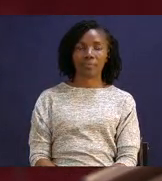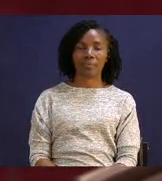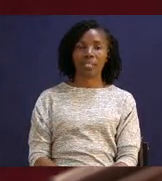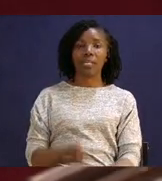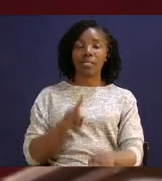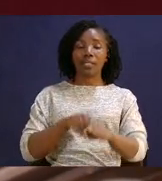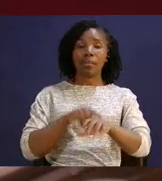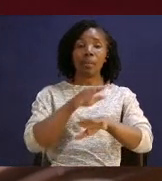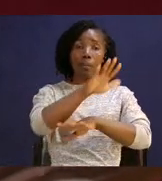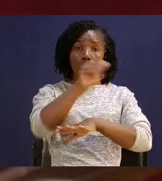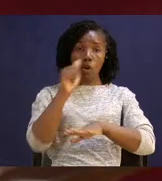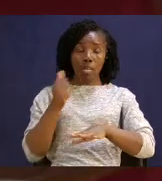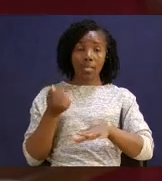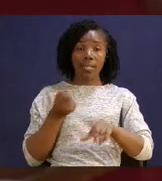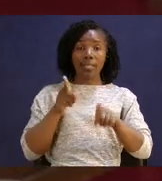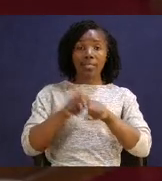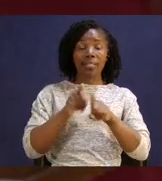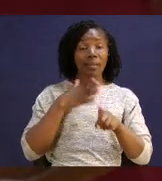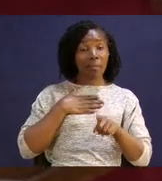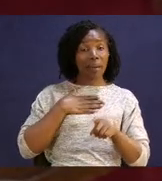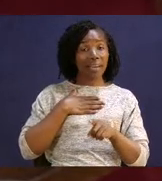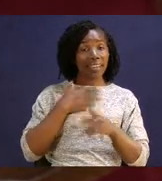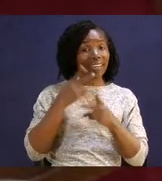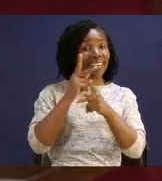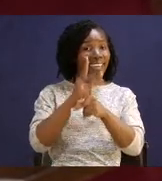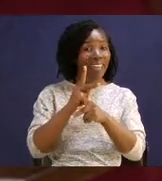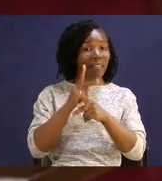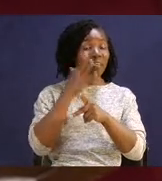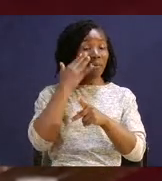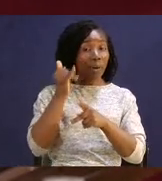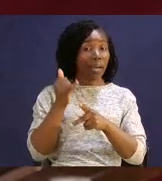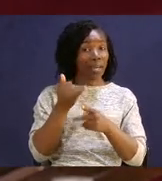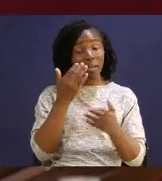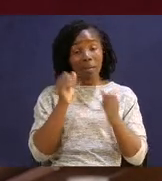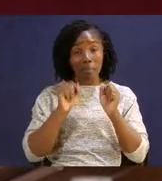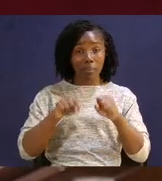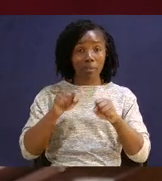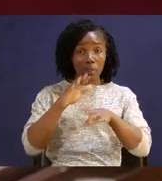While I'm calling her, be careful, because I might call you.